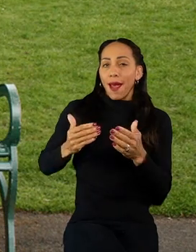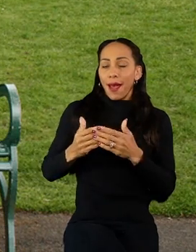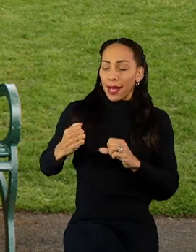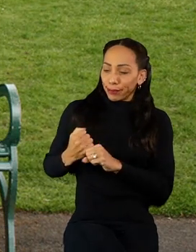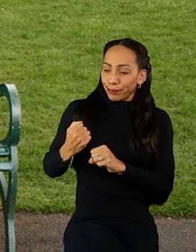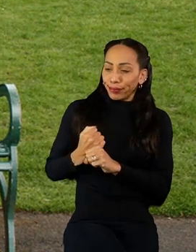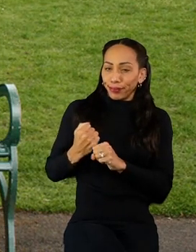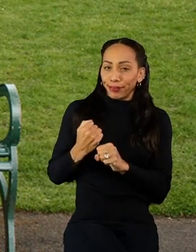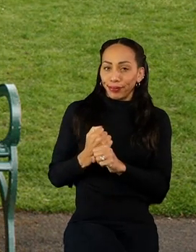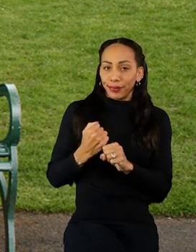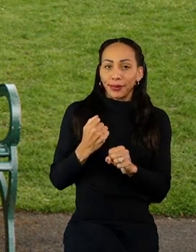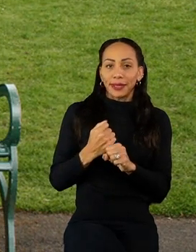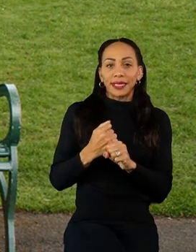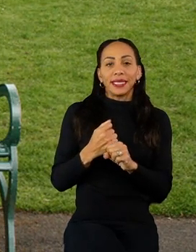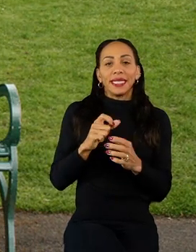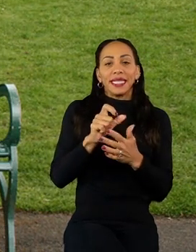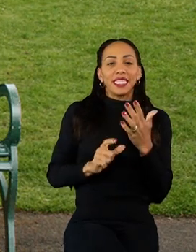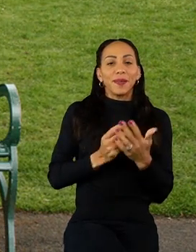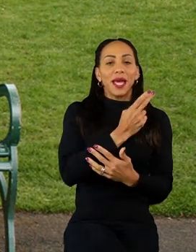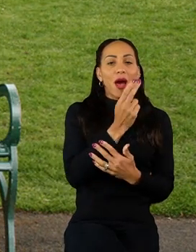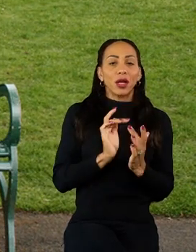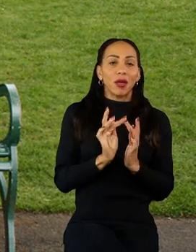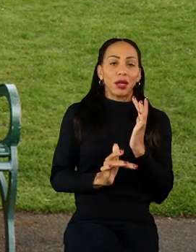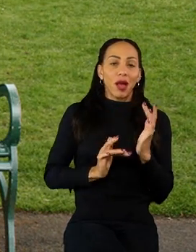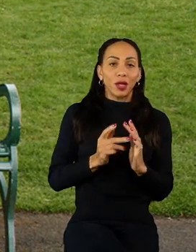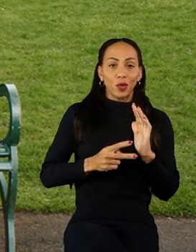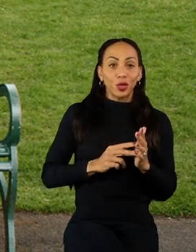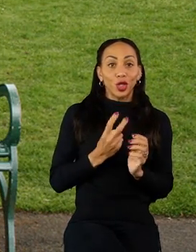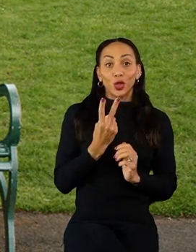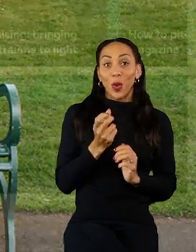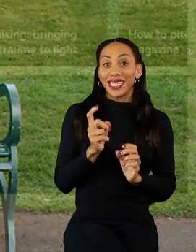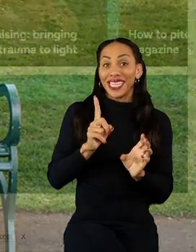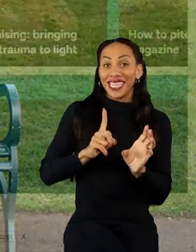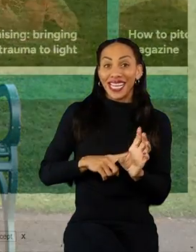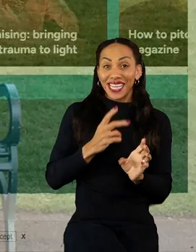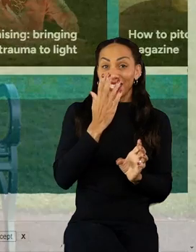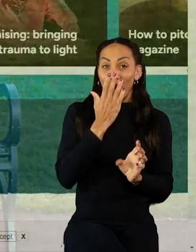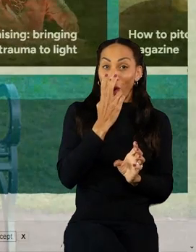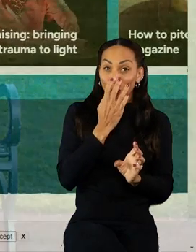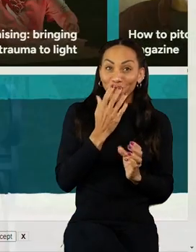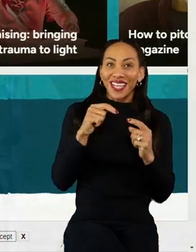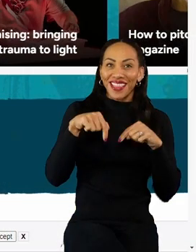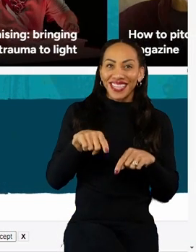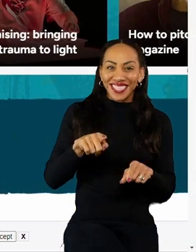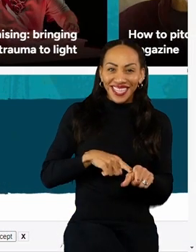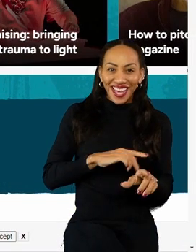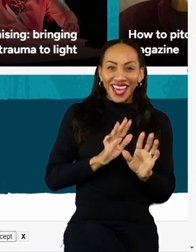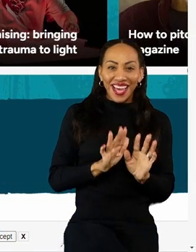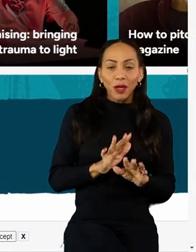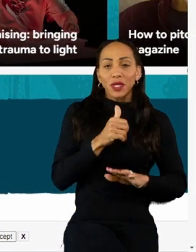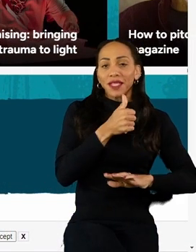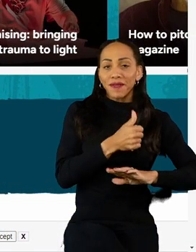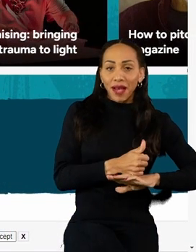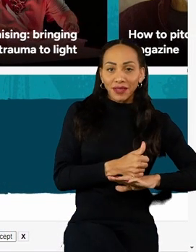I'll just say a few words. This website has been a year in the making. Disability Arts Online as an organisation